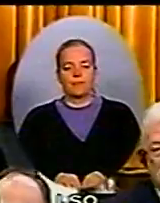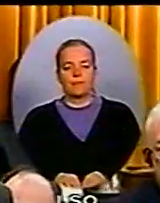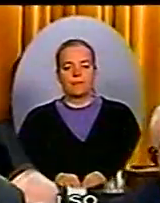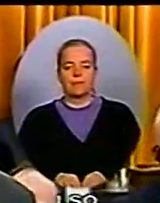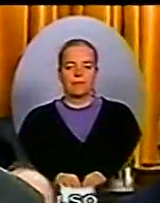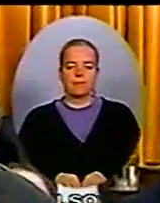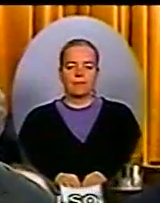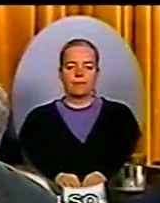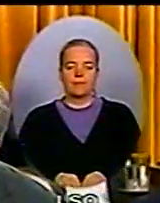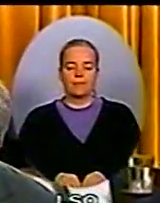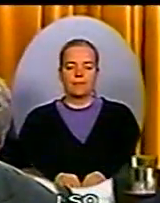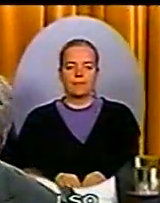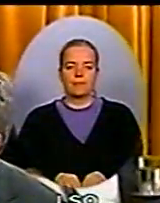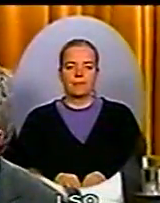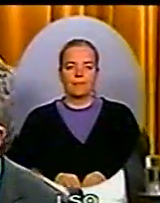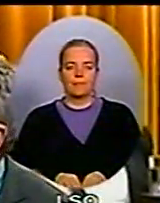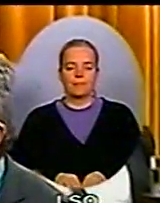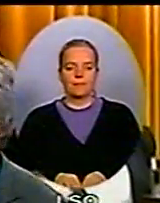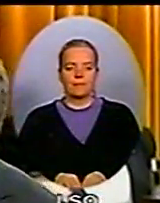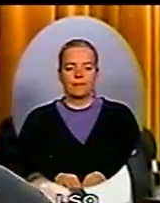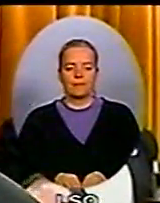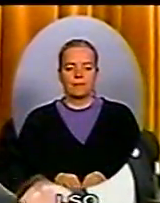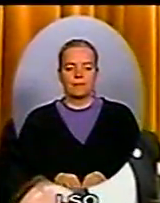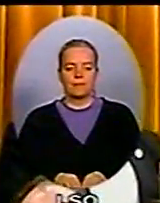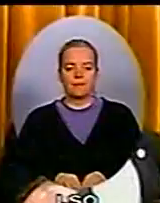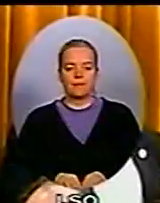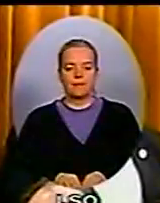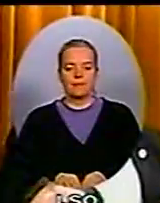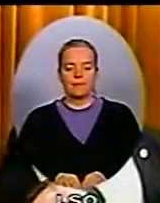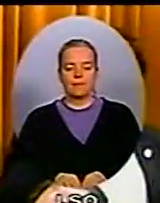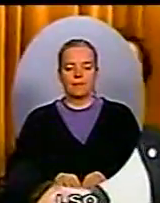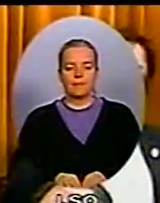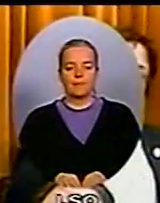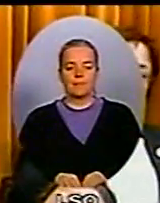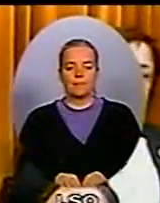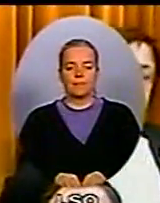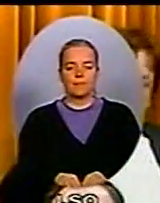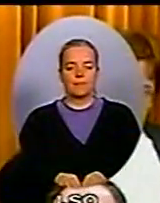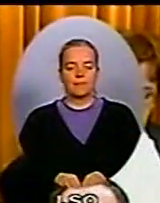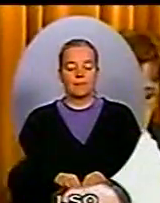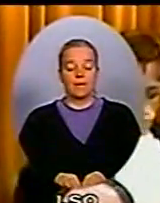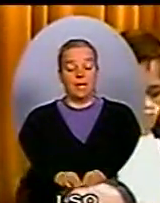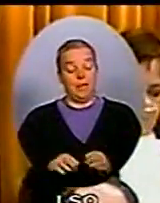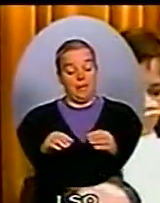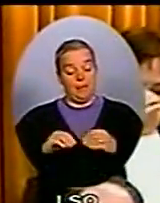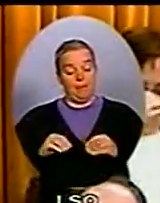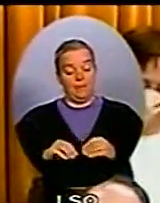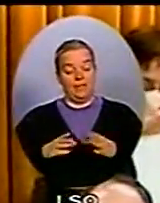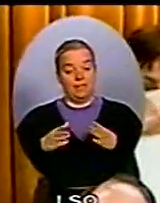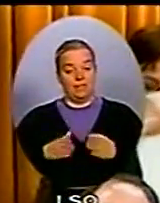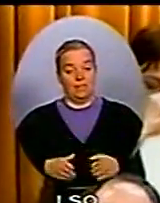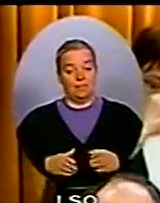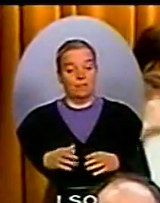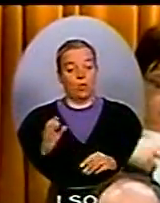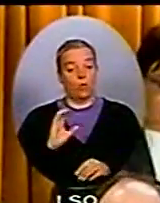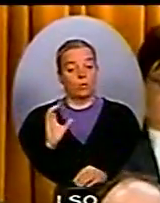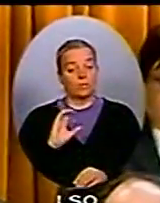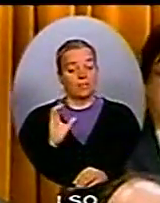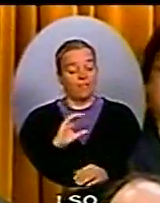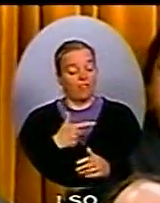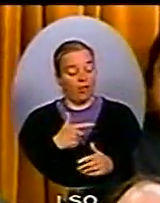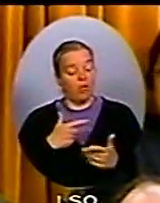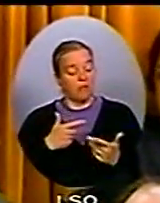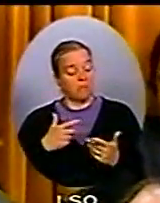Well, the life of a Conservative cabinet minister. You get to live like royalty, and you only ever have to apologize once you've been caught. Like, what's with this predilection